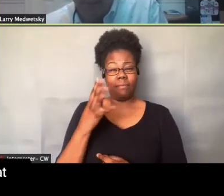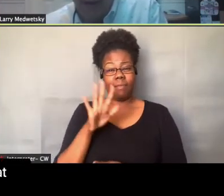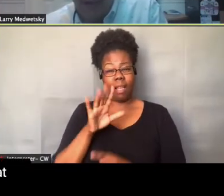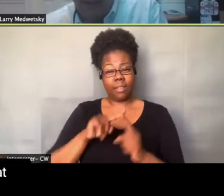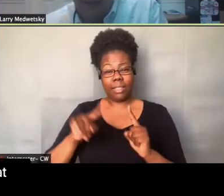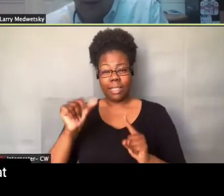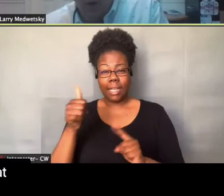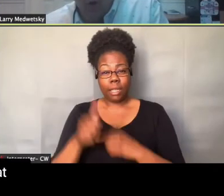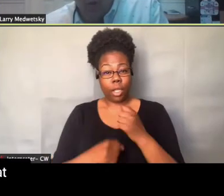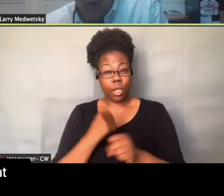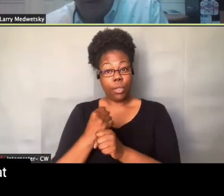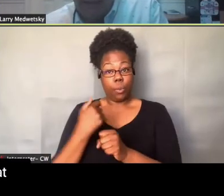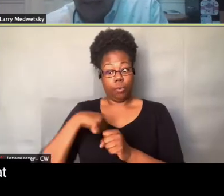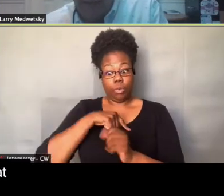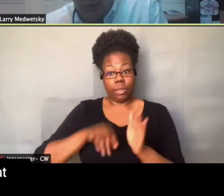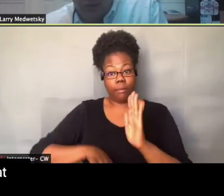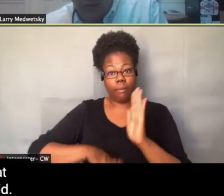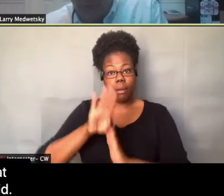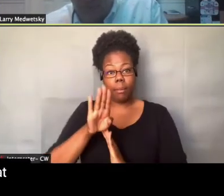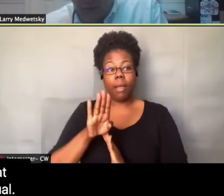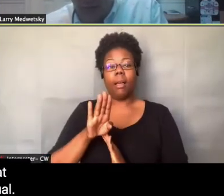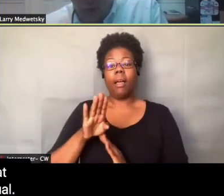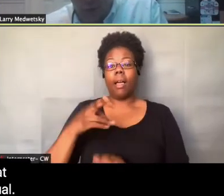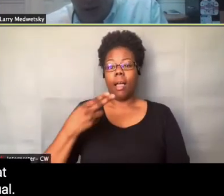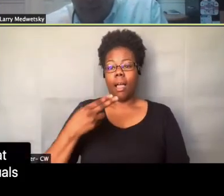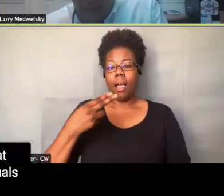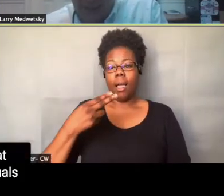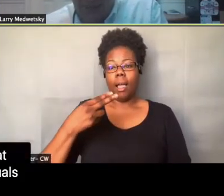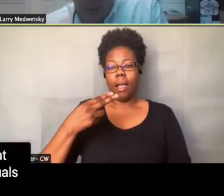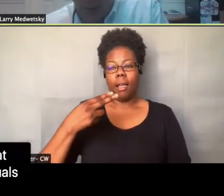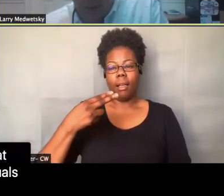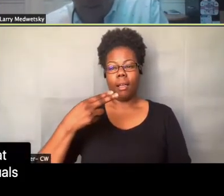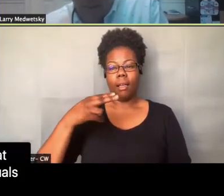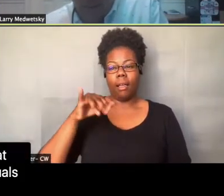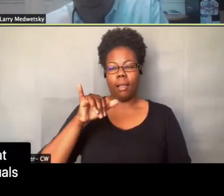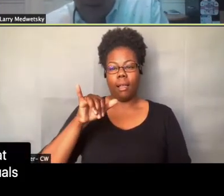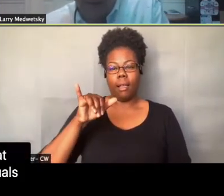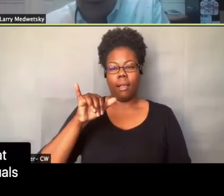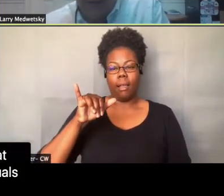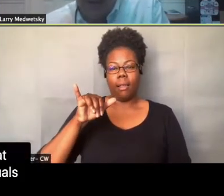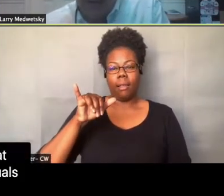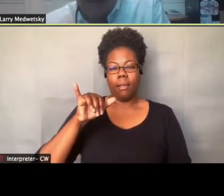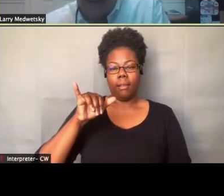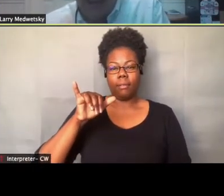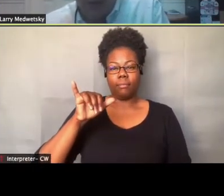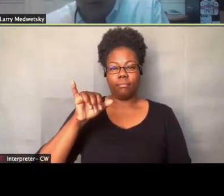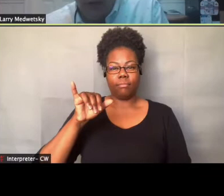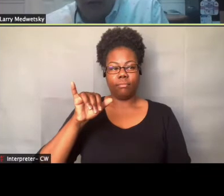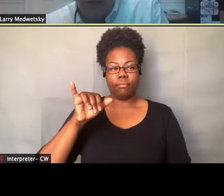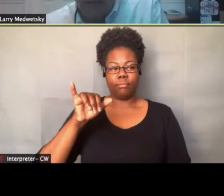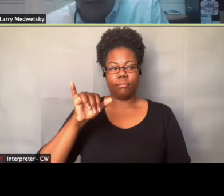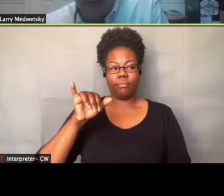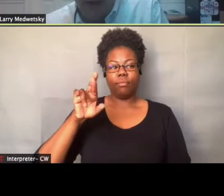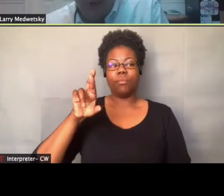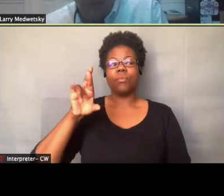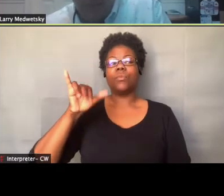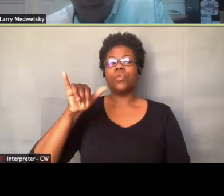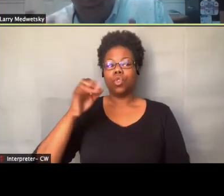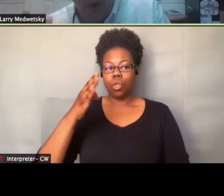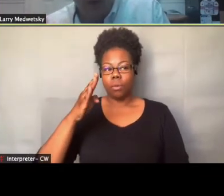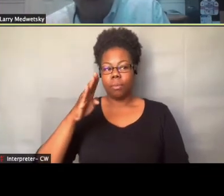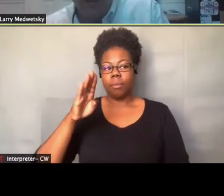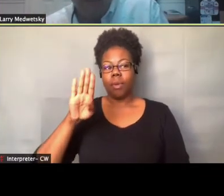cochlear implants, where the individuals are fit with cochlear implant, but the electrodes that